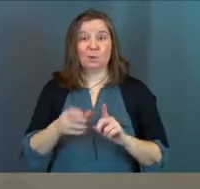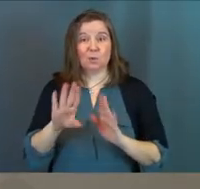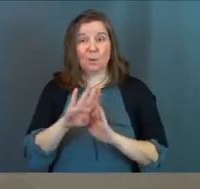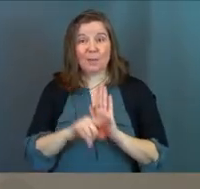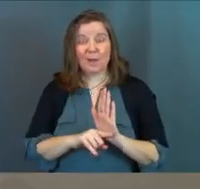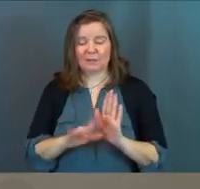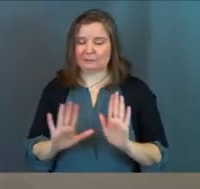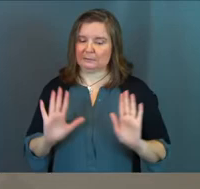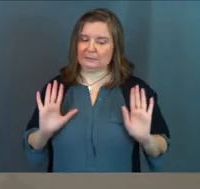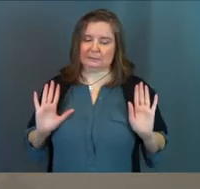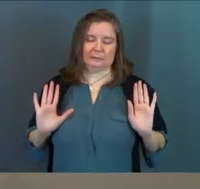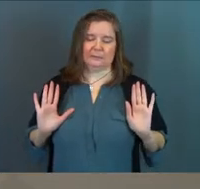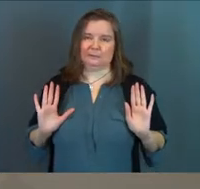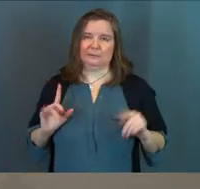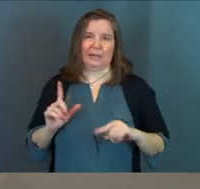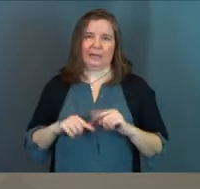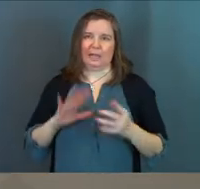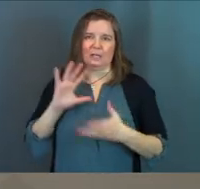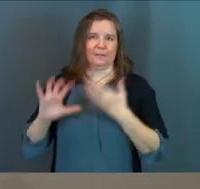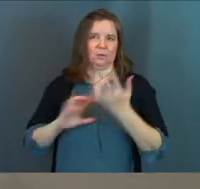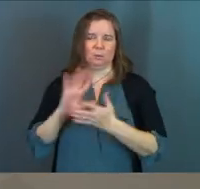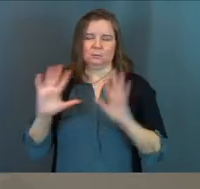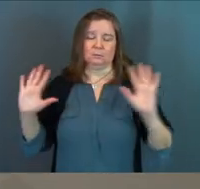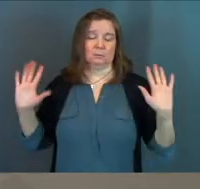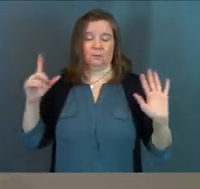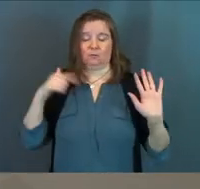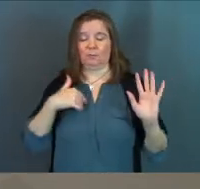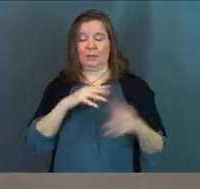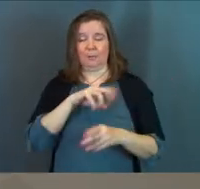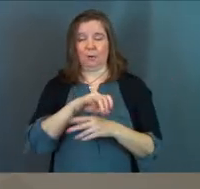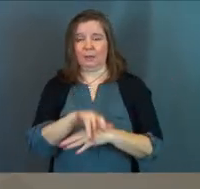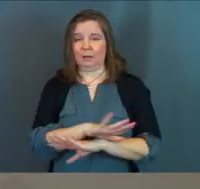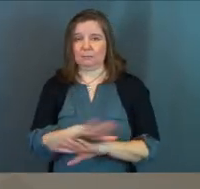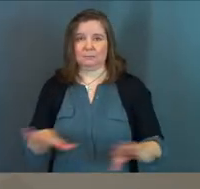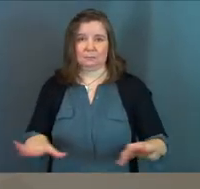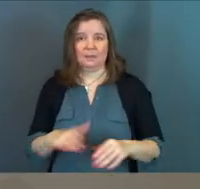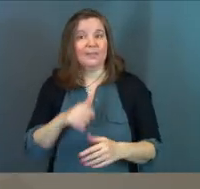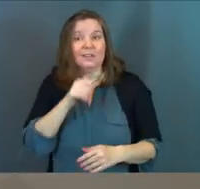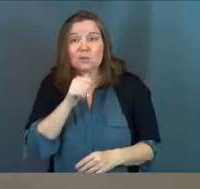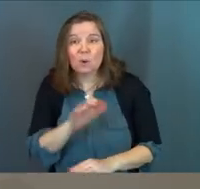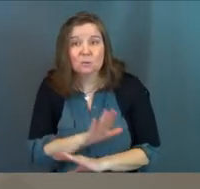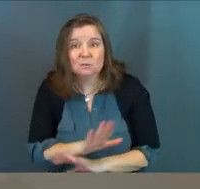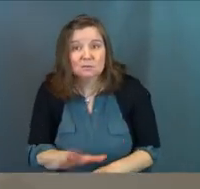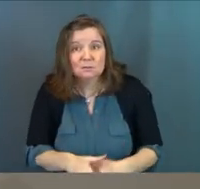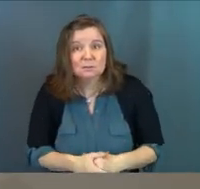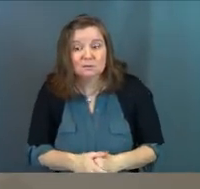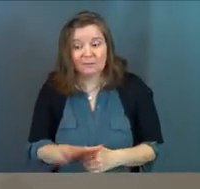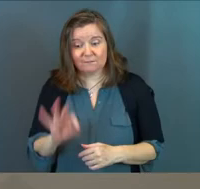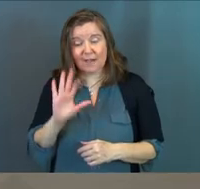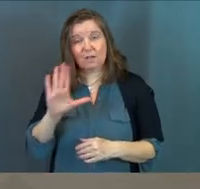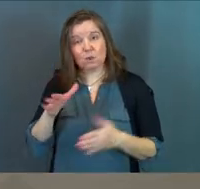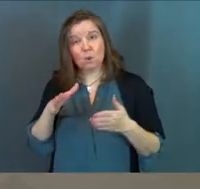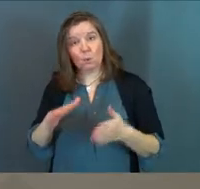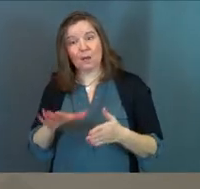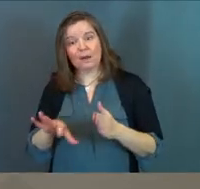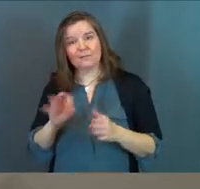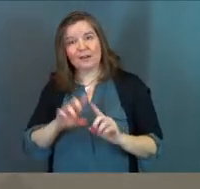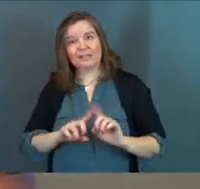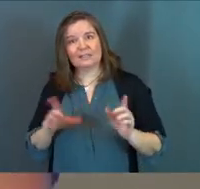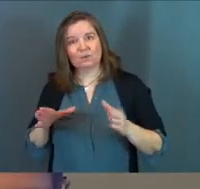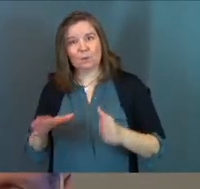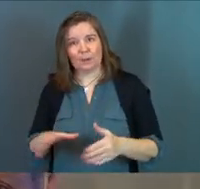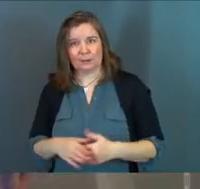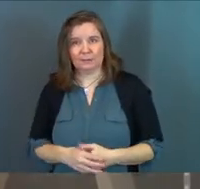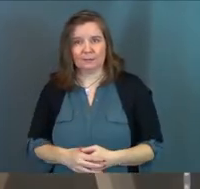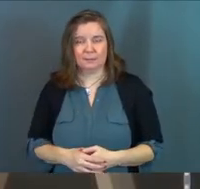your background. You're like, this is just way too of a confusing thing for me to be a part of. Then don't. Find your way and find a different